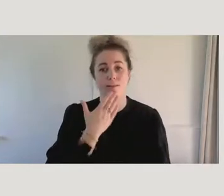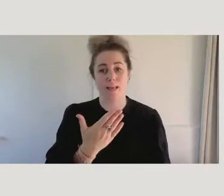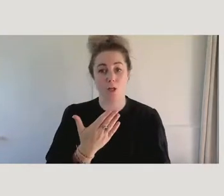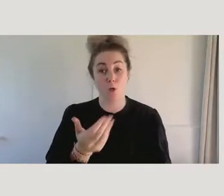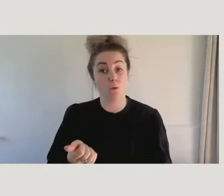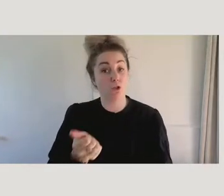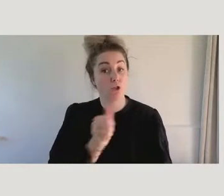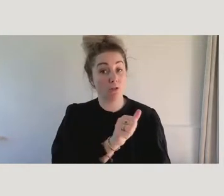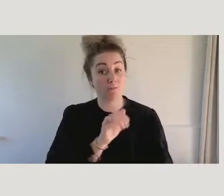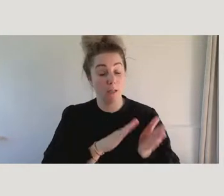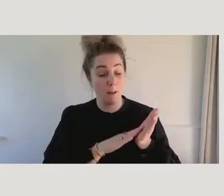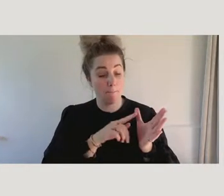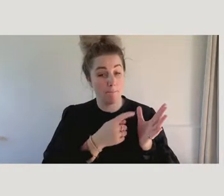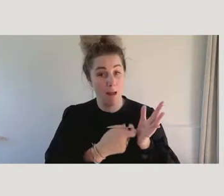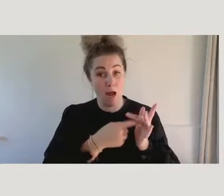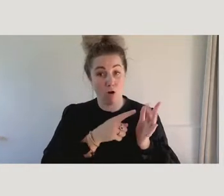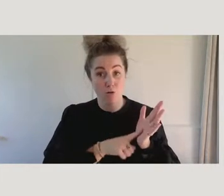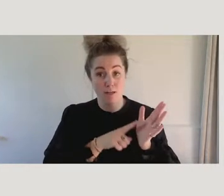Marilyn